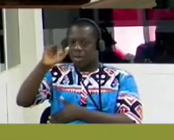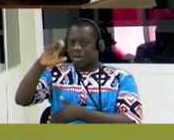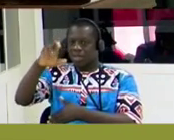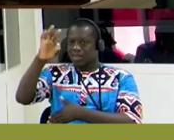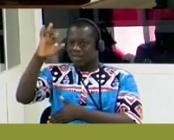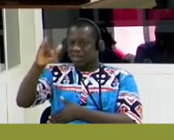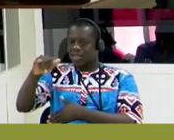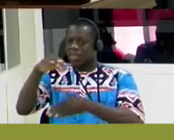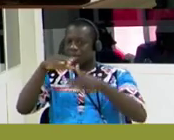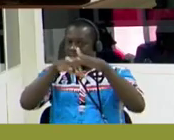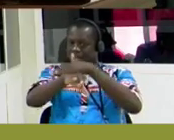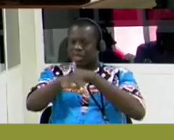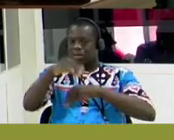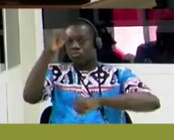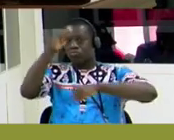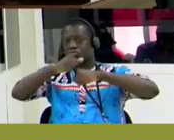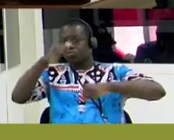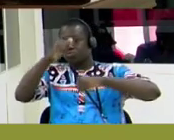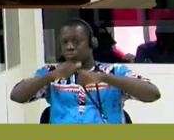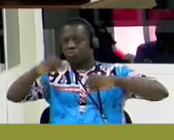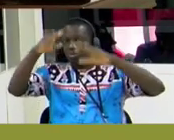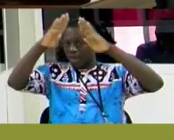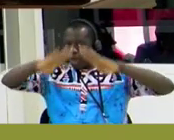that was used to torture Sana Sabale.